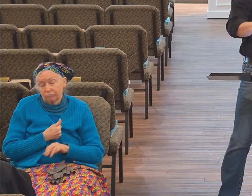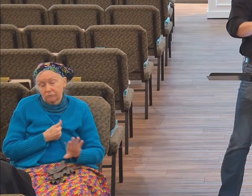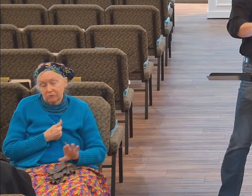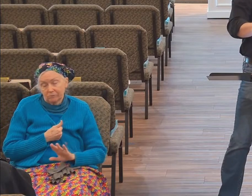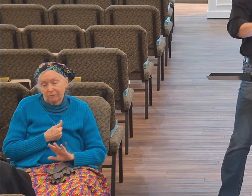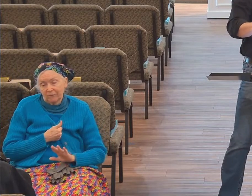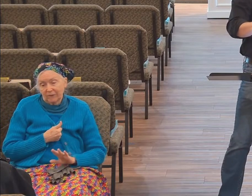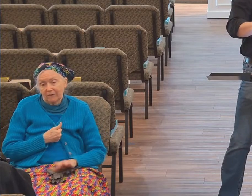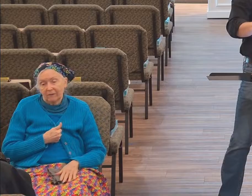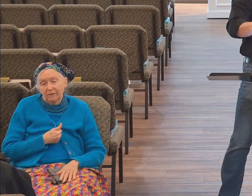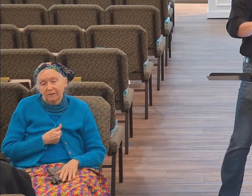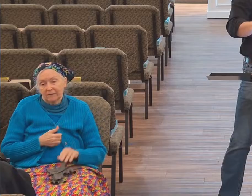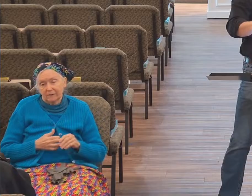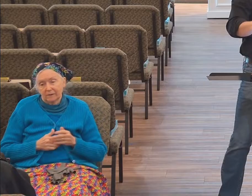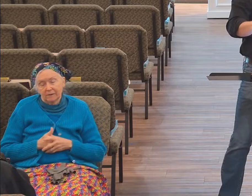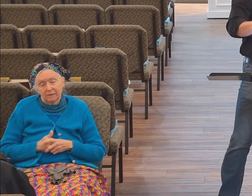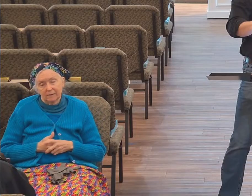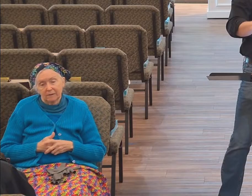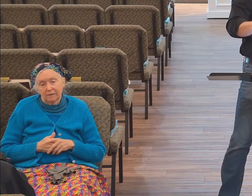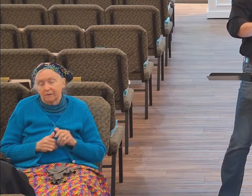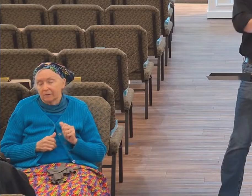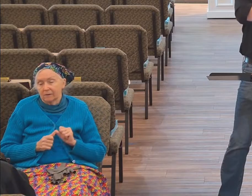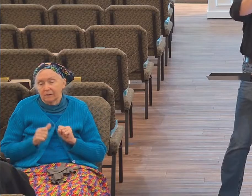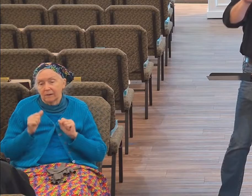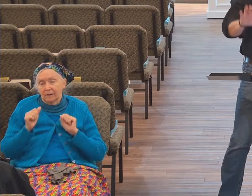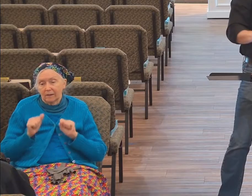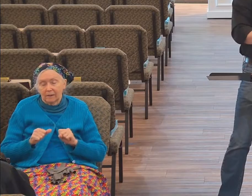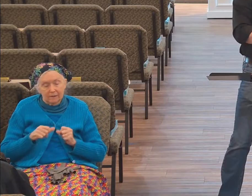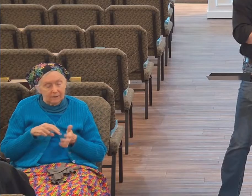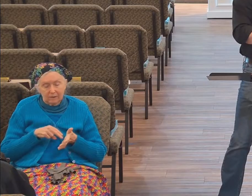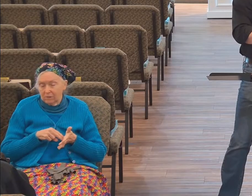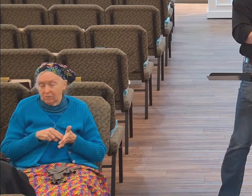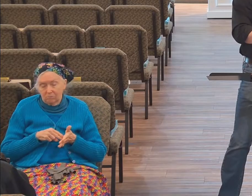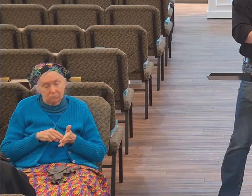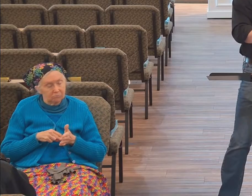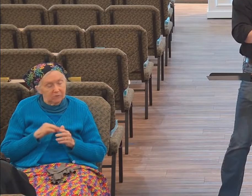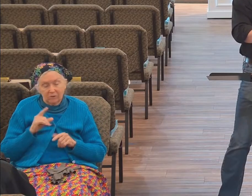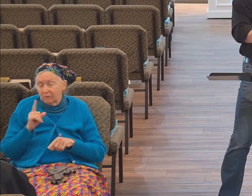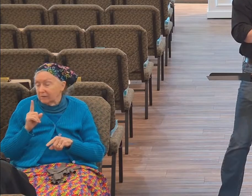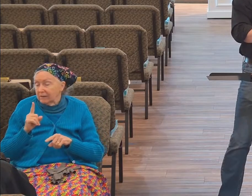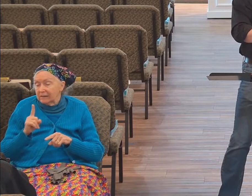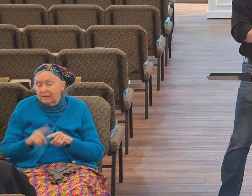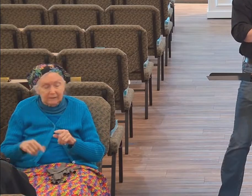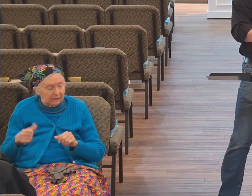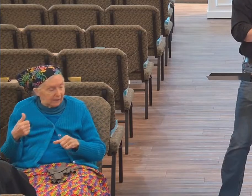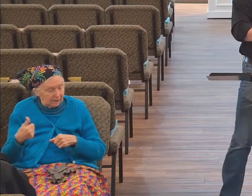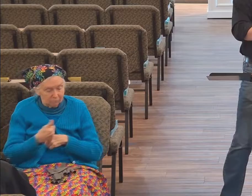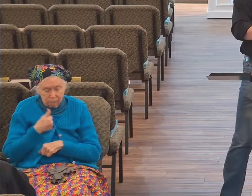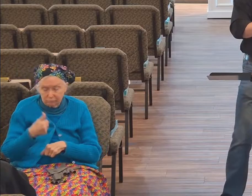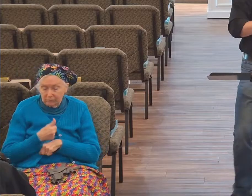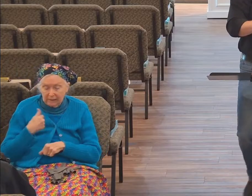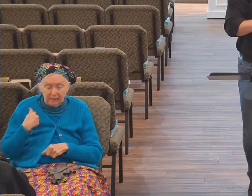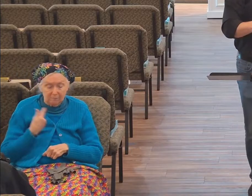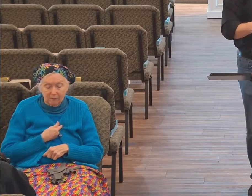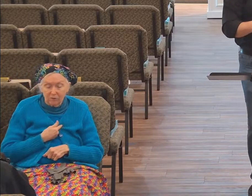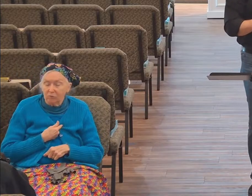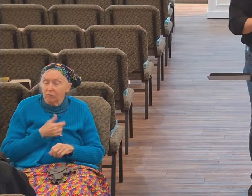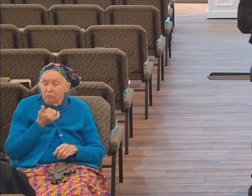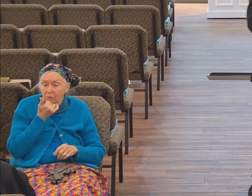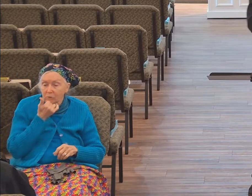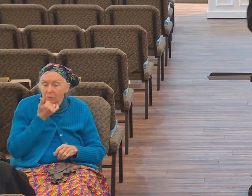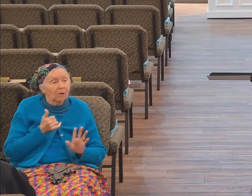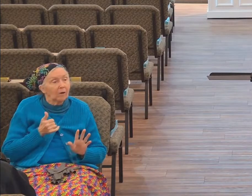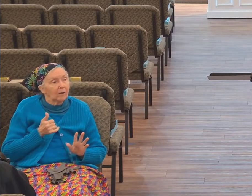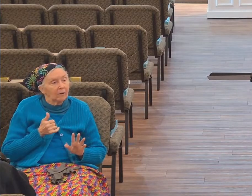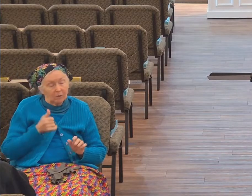could stand up against what they've done. You see that? Like there's no claim. Remember,